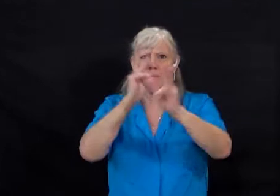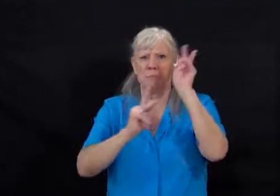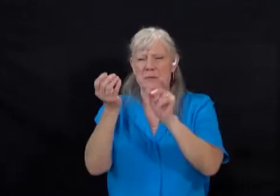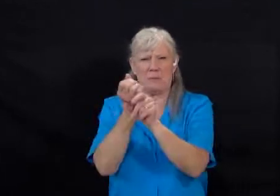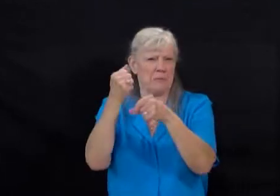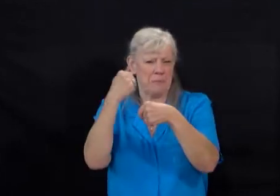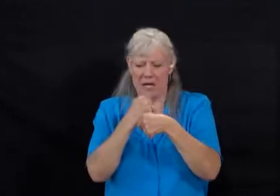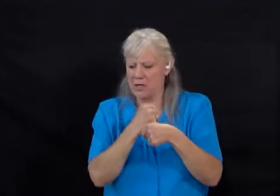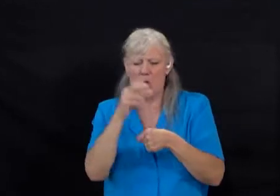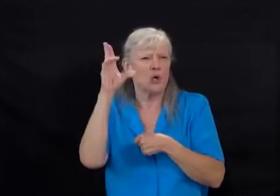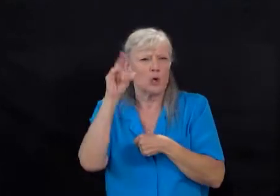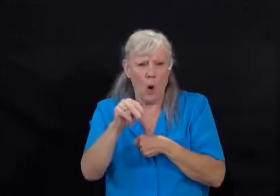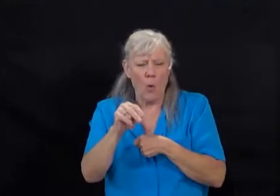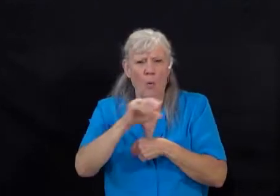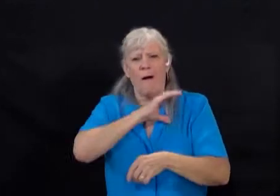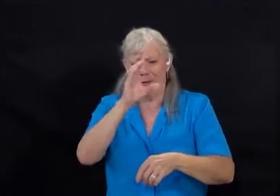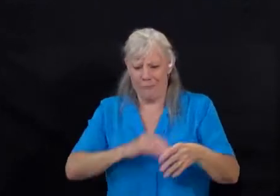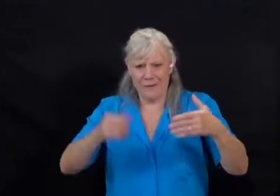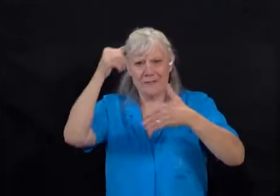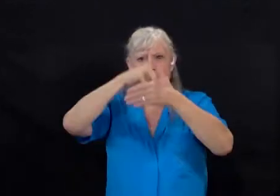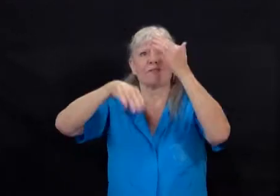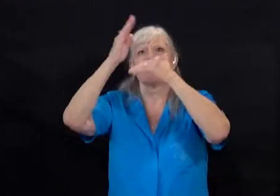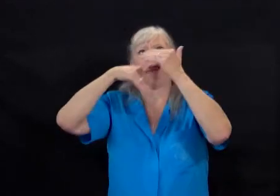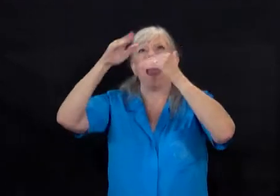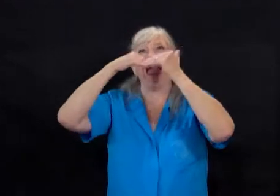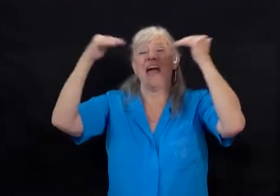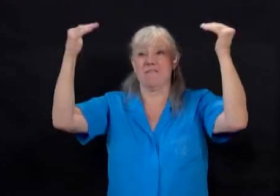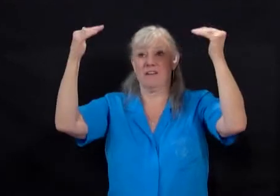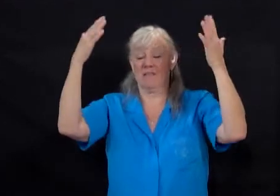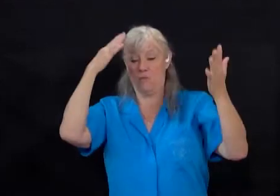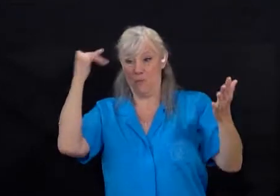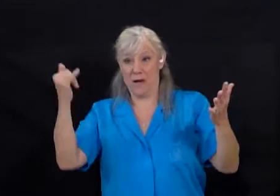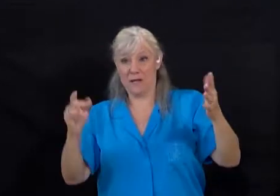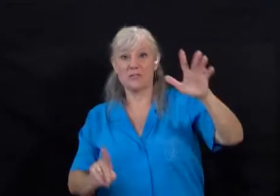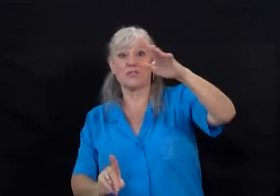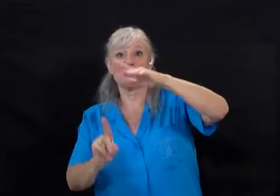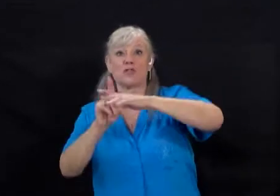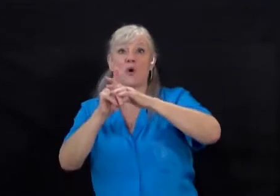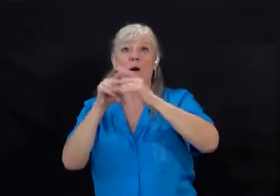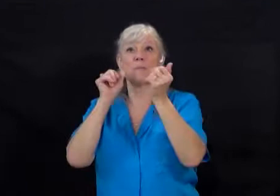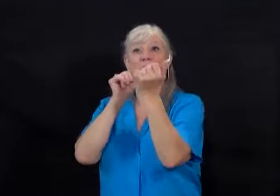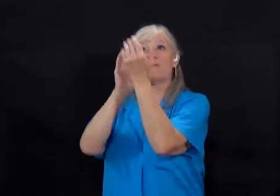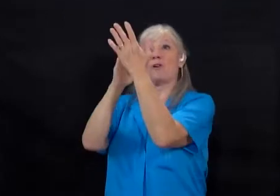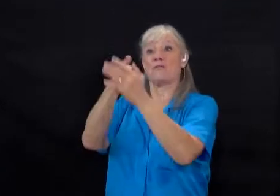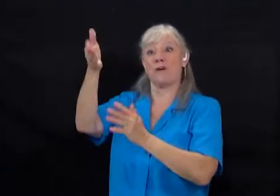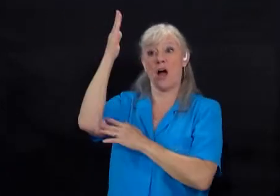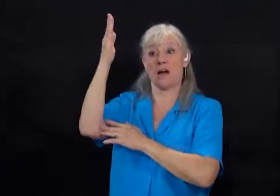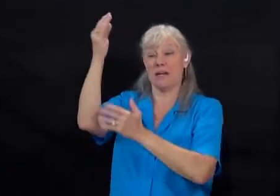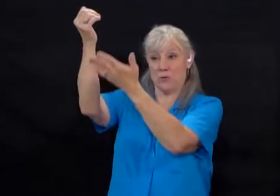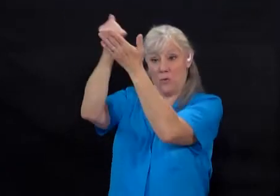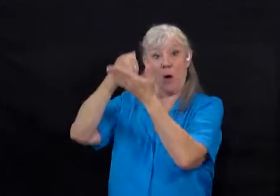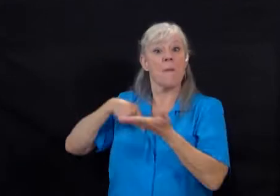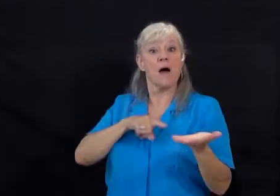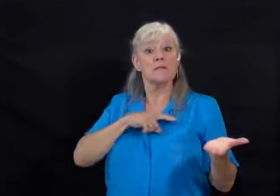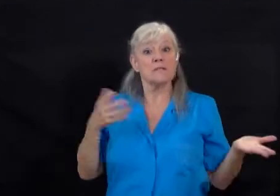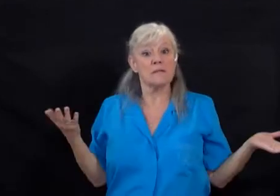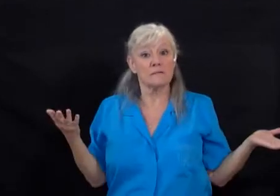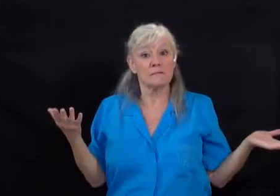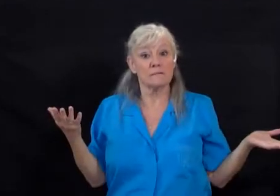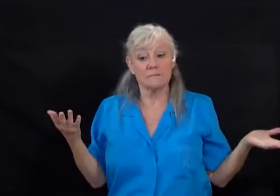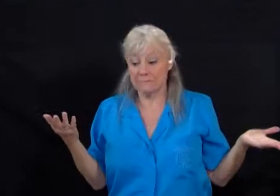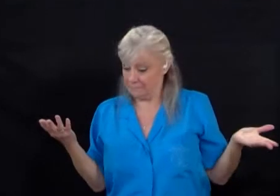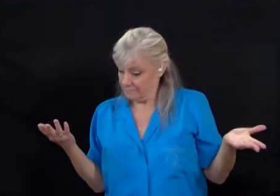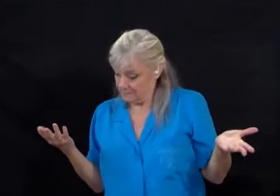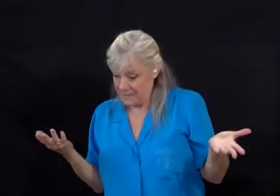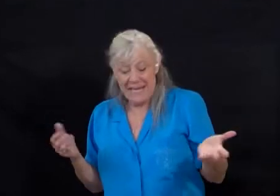one, but heaven itself, that he might now appear before God on our behalf. Not that he might